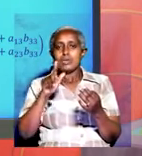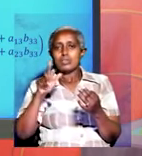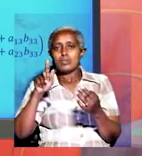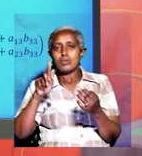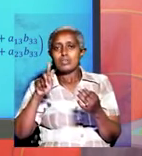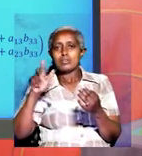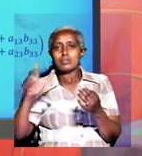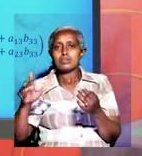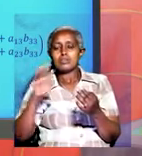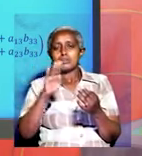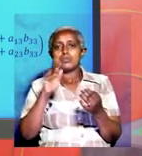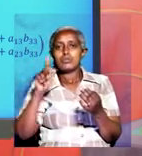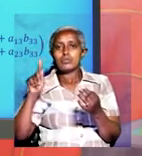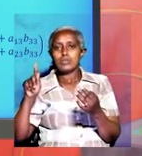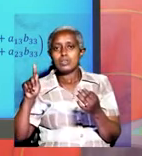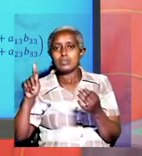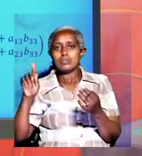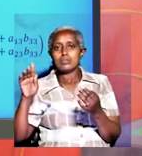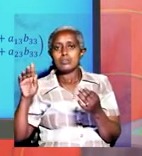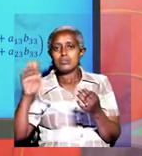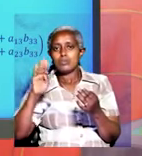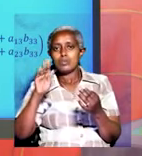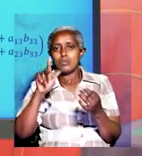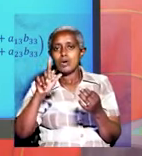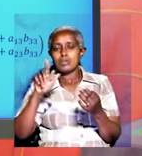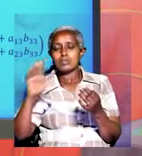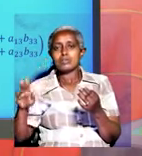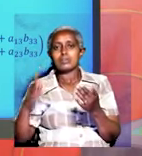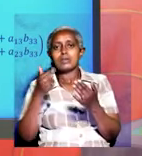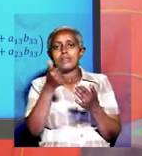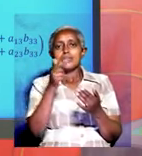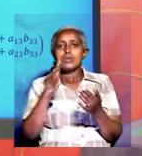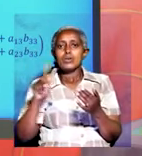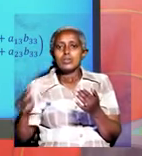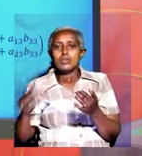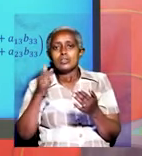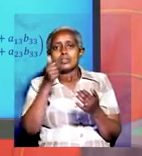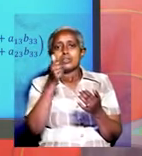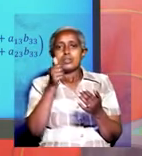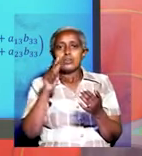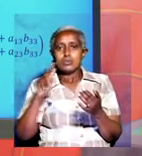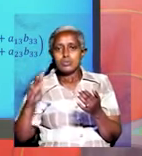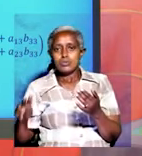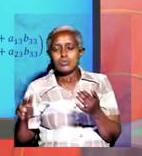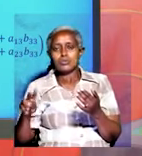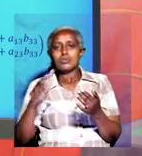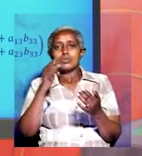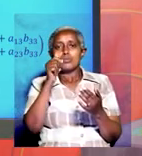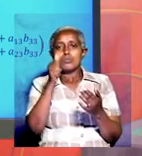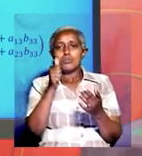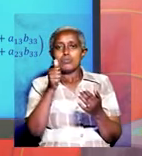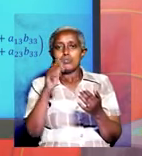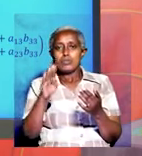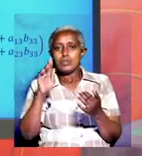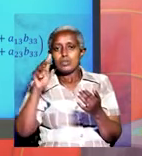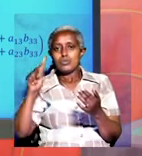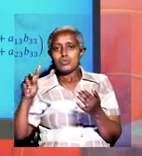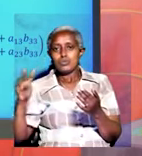And the product of the two will be this: it is A1 1 B1 2, A1 2 B2